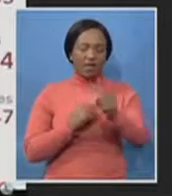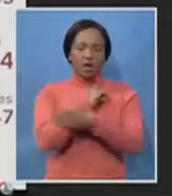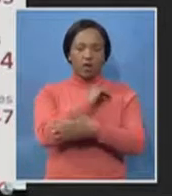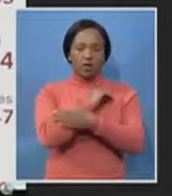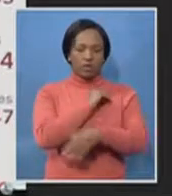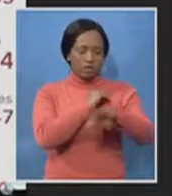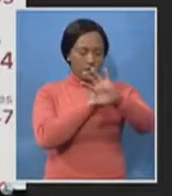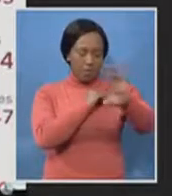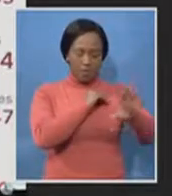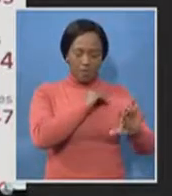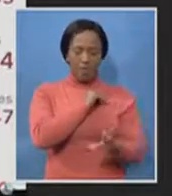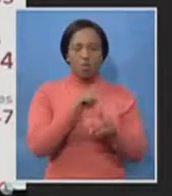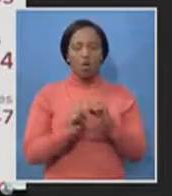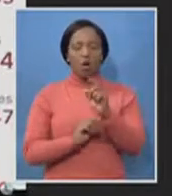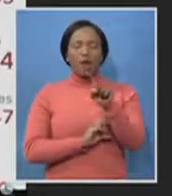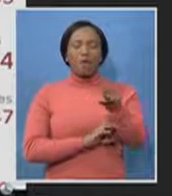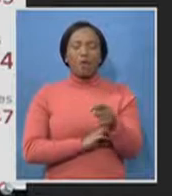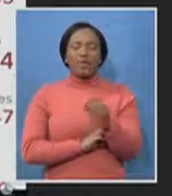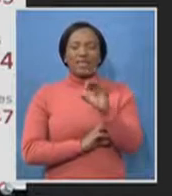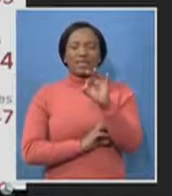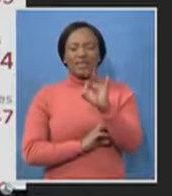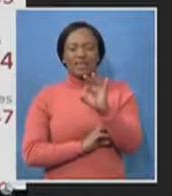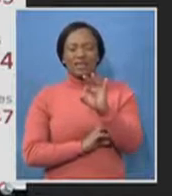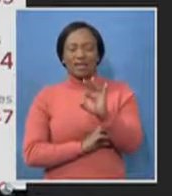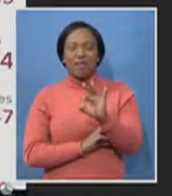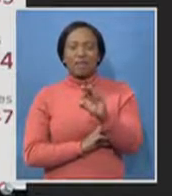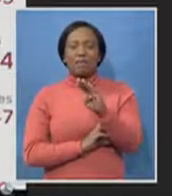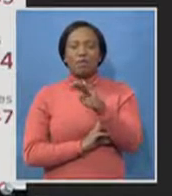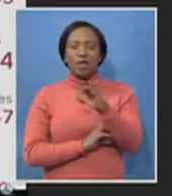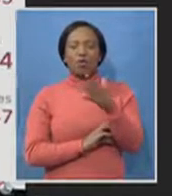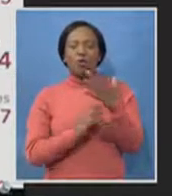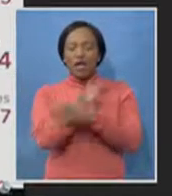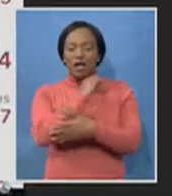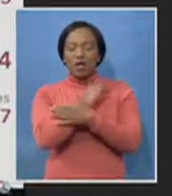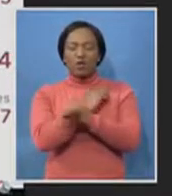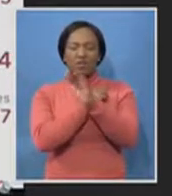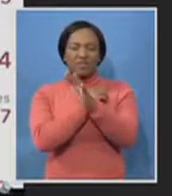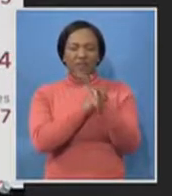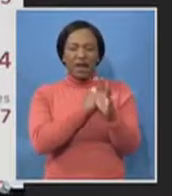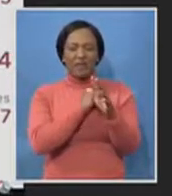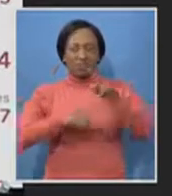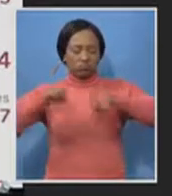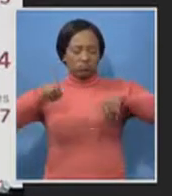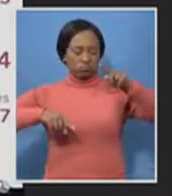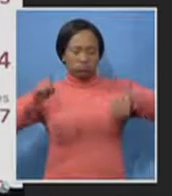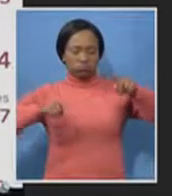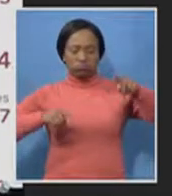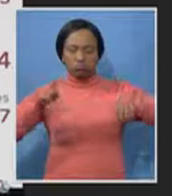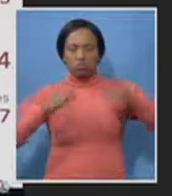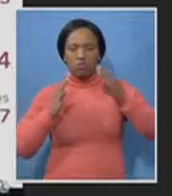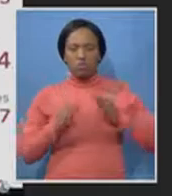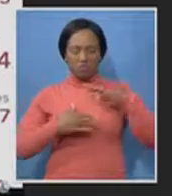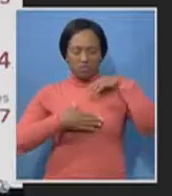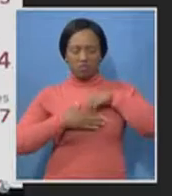billion with 55 countries with all the kind of differences in genetic makeup. So we want to be sure that we are participating